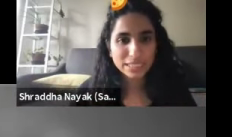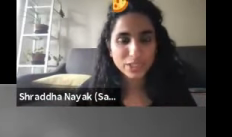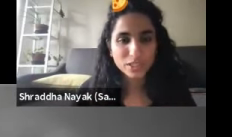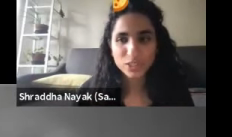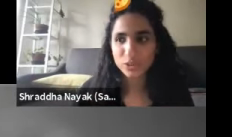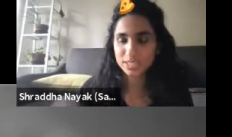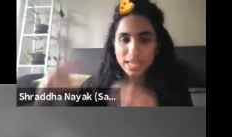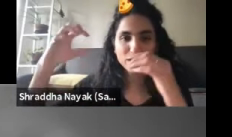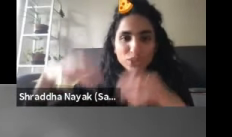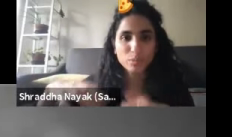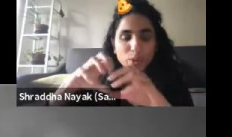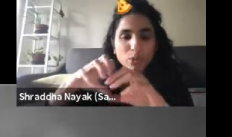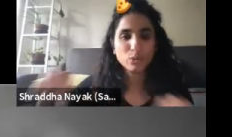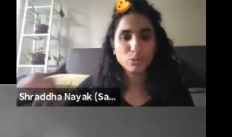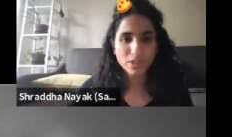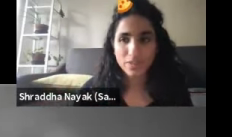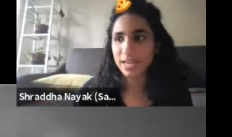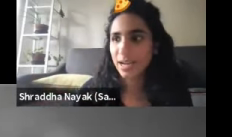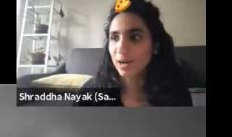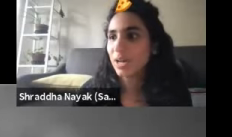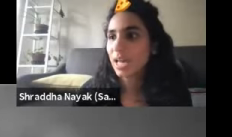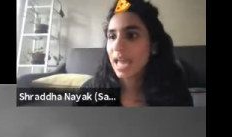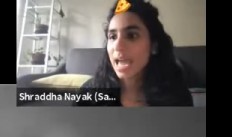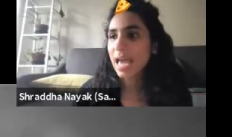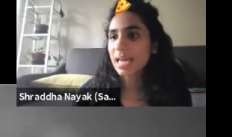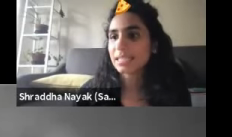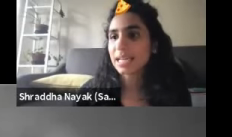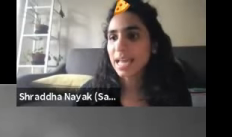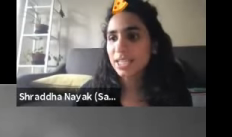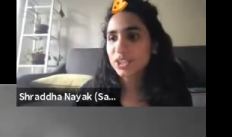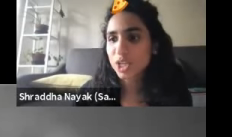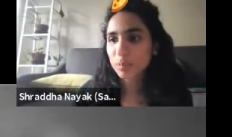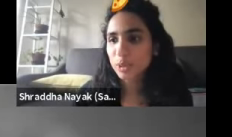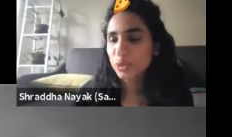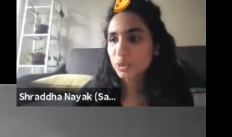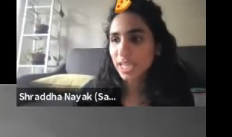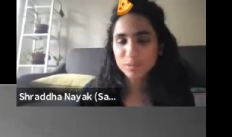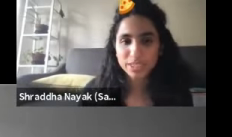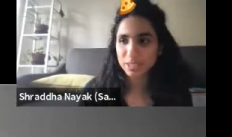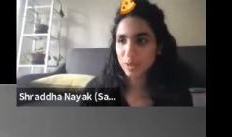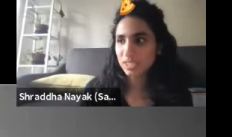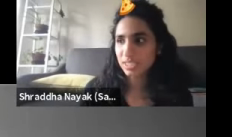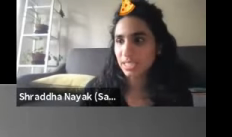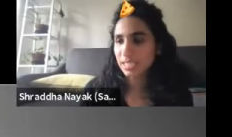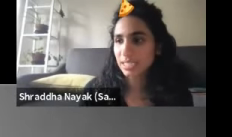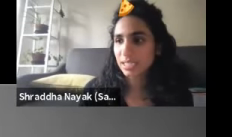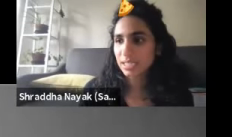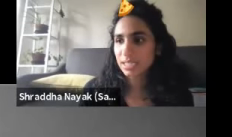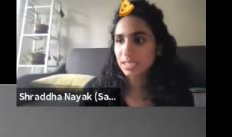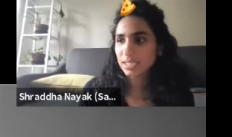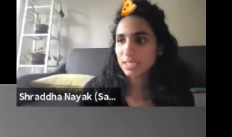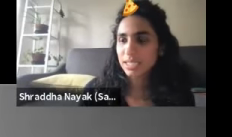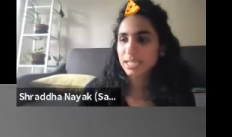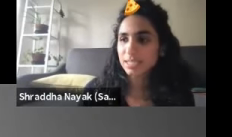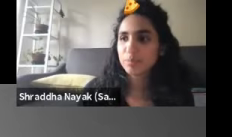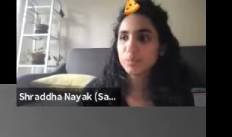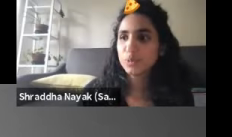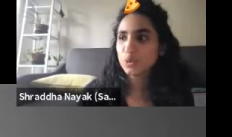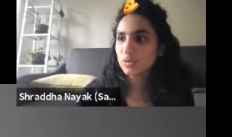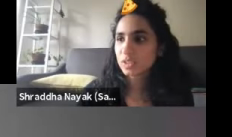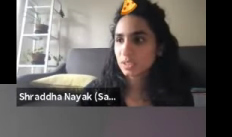extra material. So there's extra blue there now. And that extra blue that's been deposited